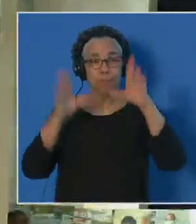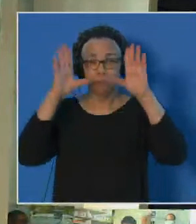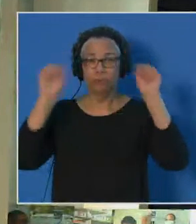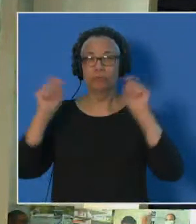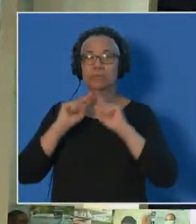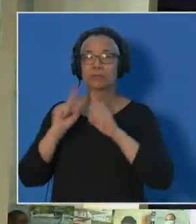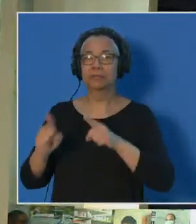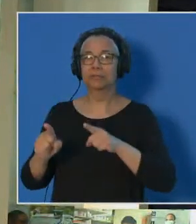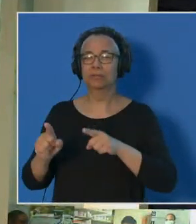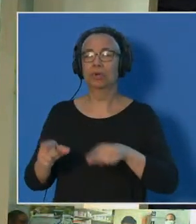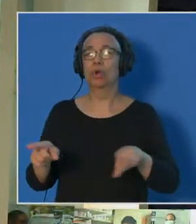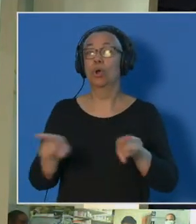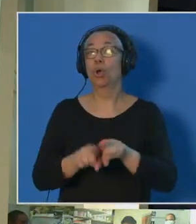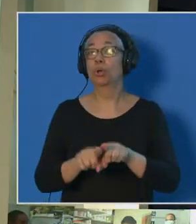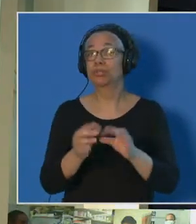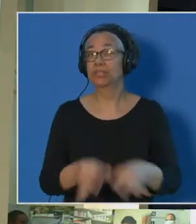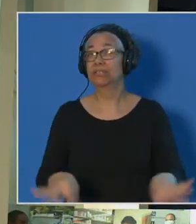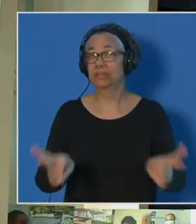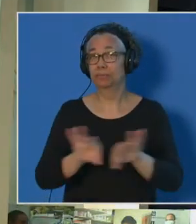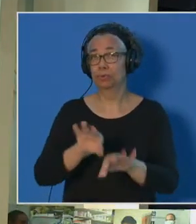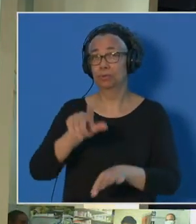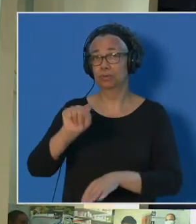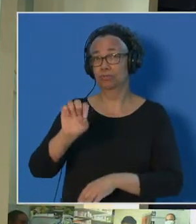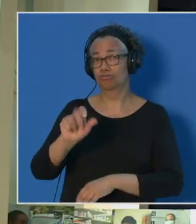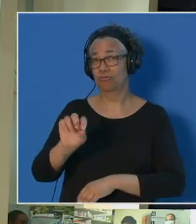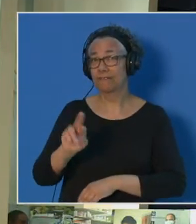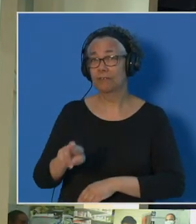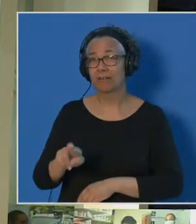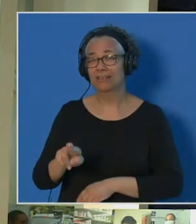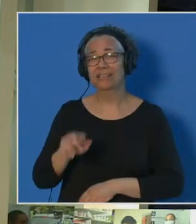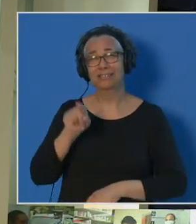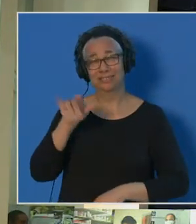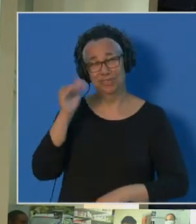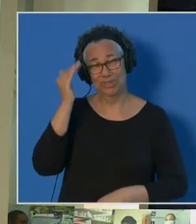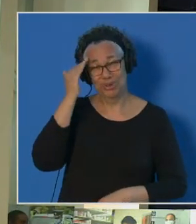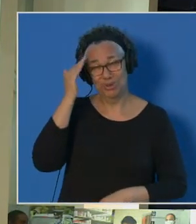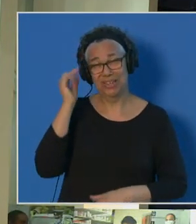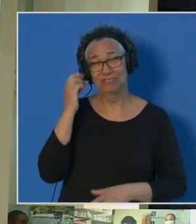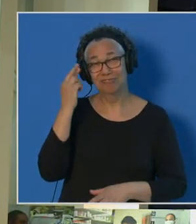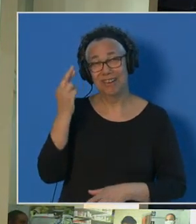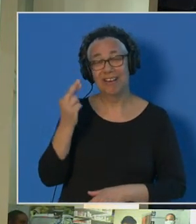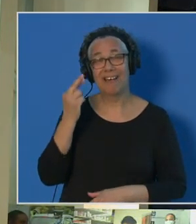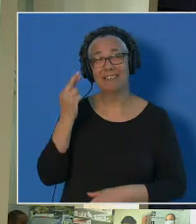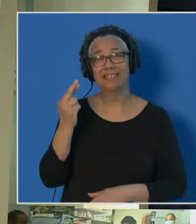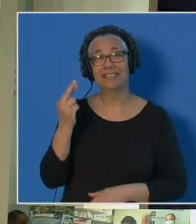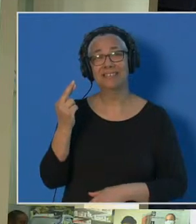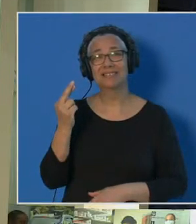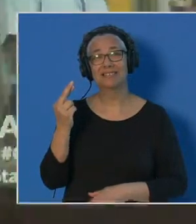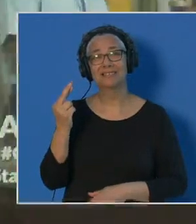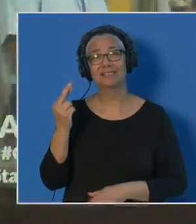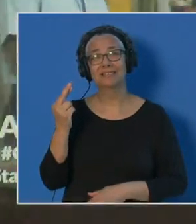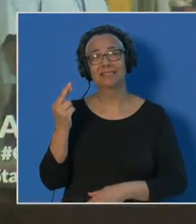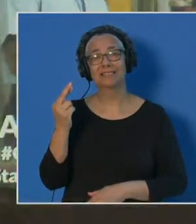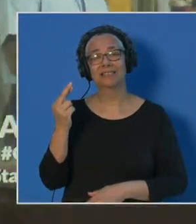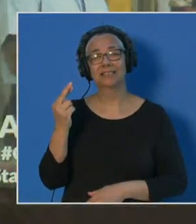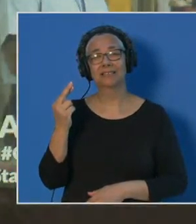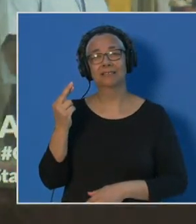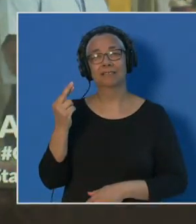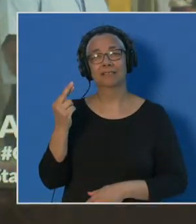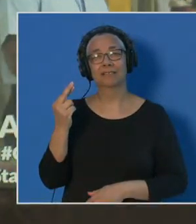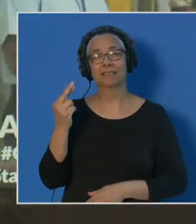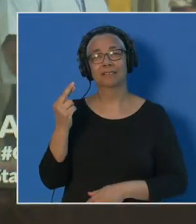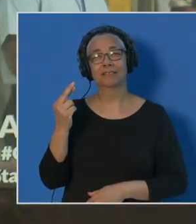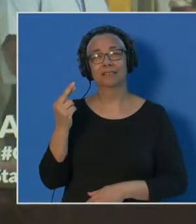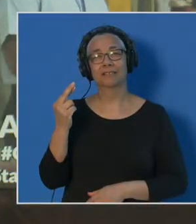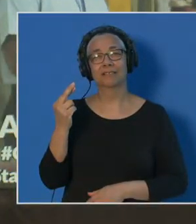Please, I think it's also important, Trevor, that you note and realize, and this is not, we have